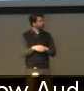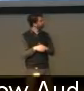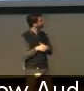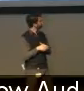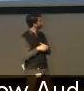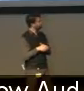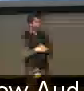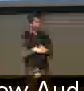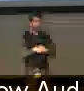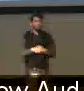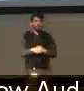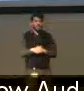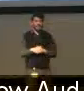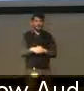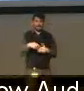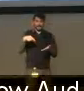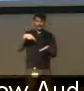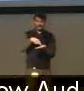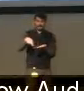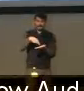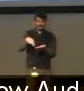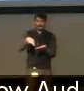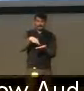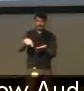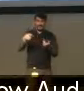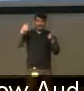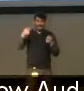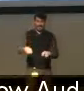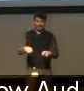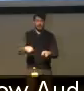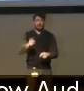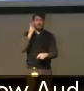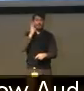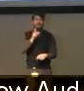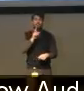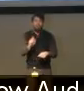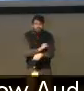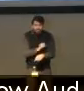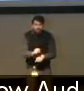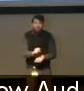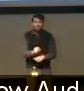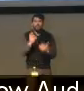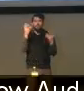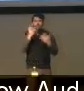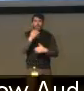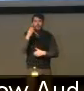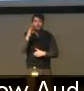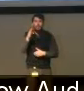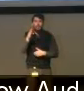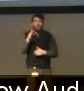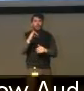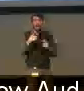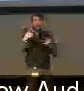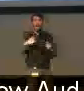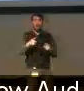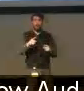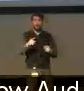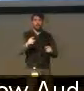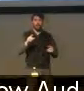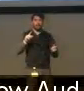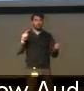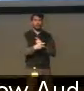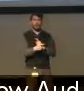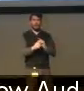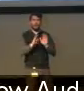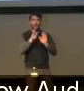about over the course of this week, you see that our actual, which is the dark blue, kind of made a dramatic turn, slowing